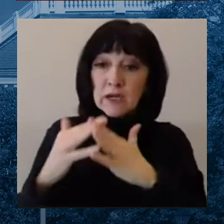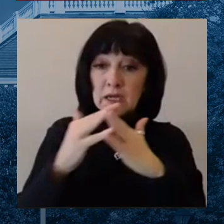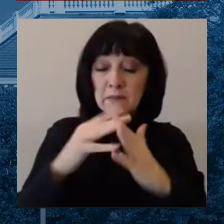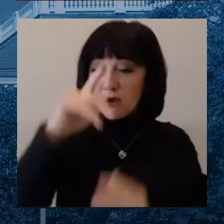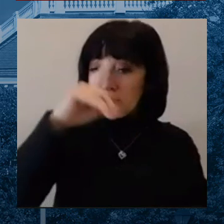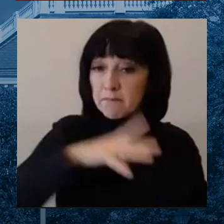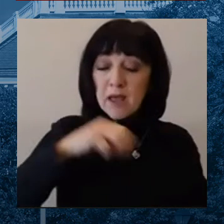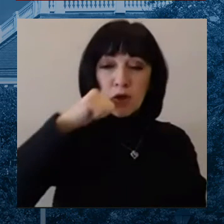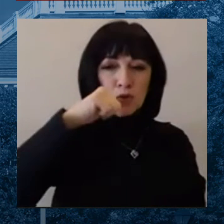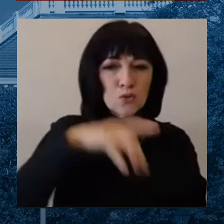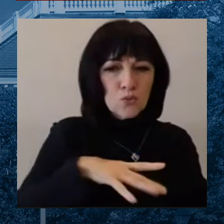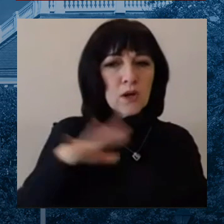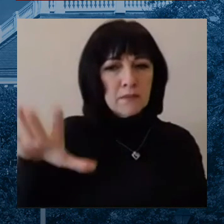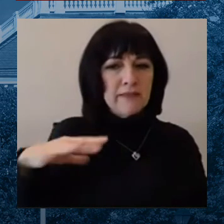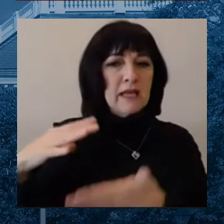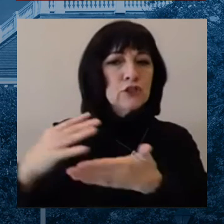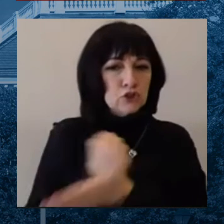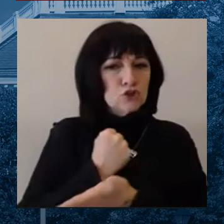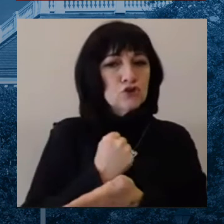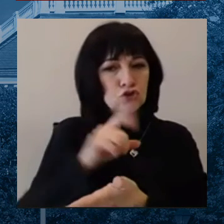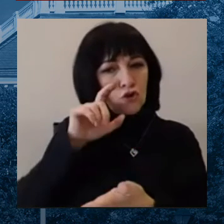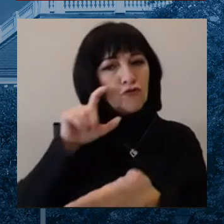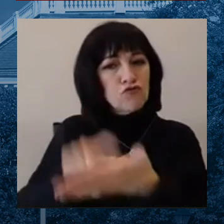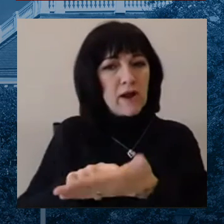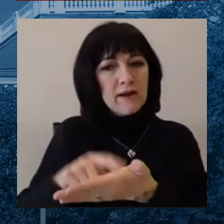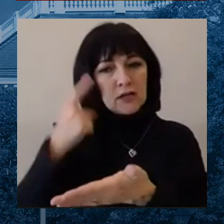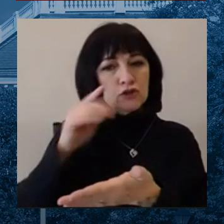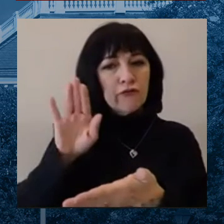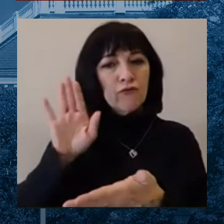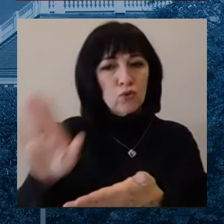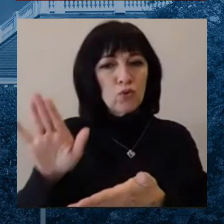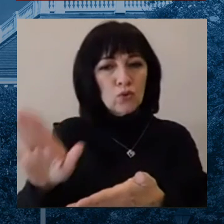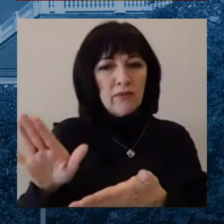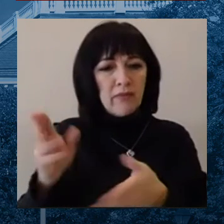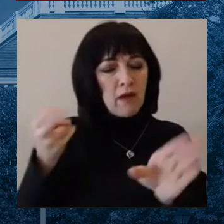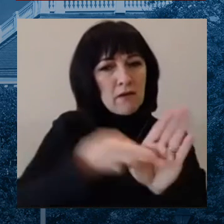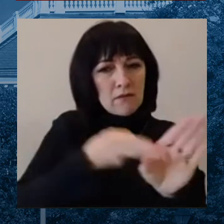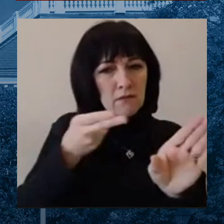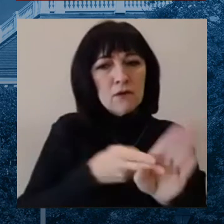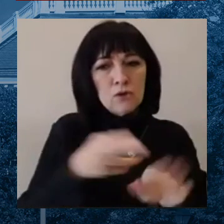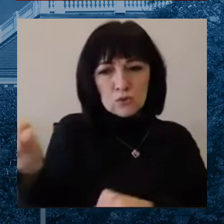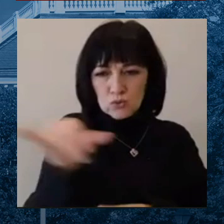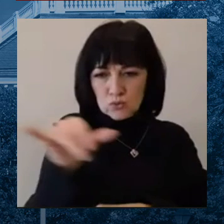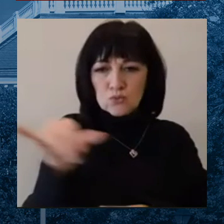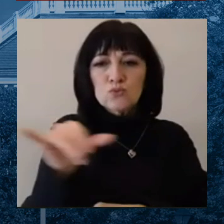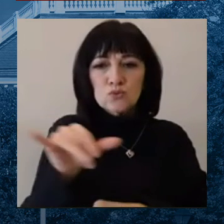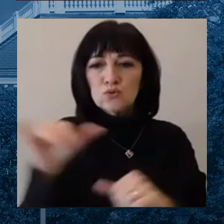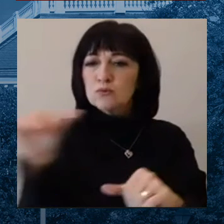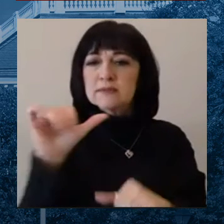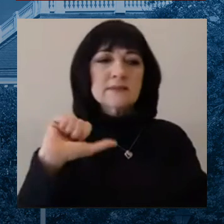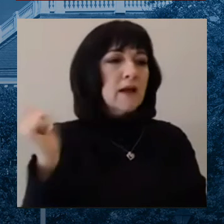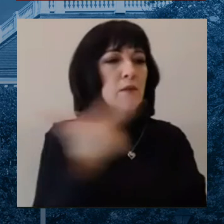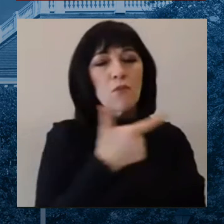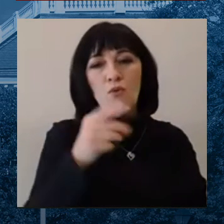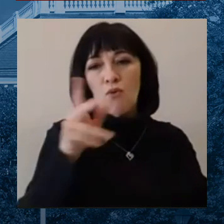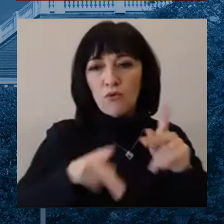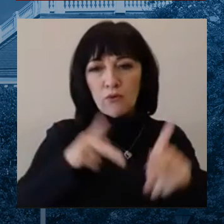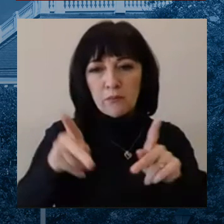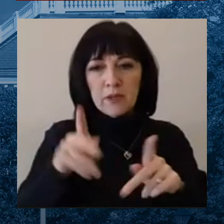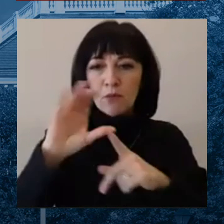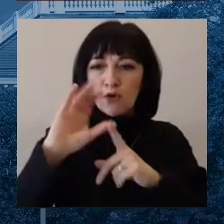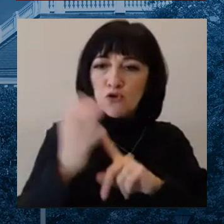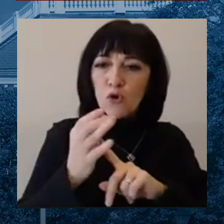deserved sincere recognition for their significant contribution to Delaware's economic, cultural,